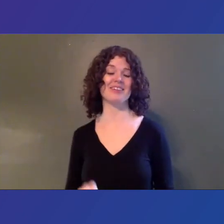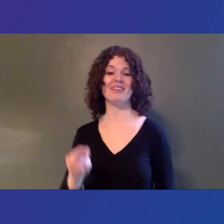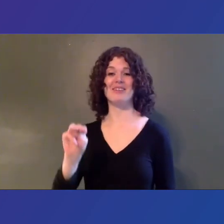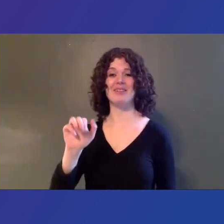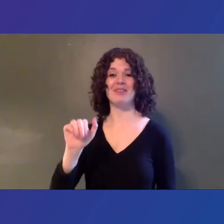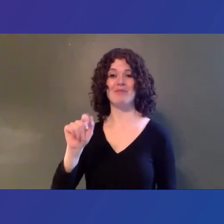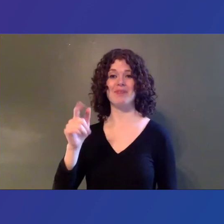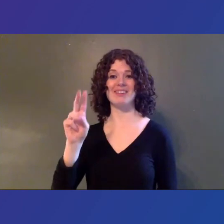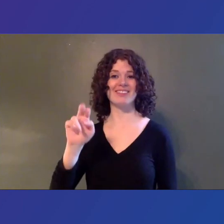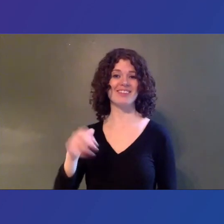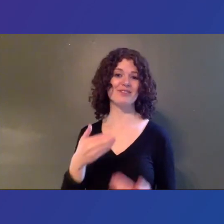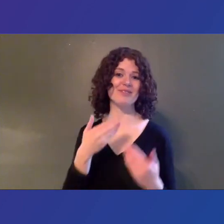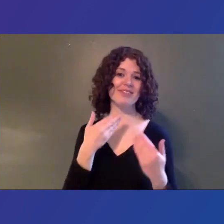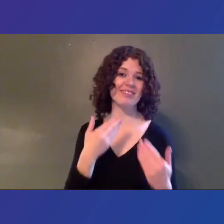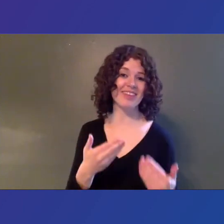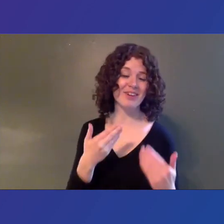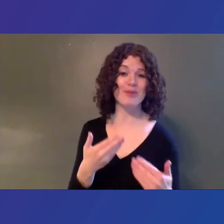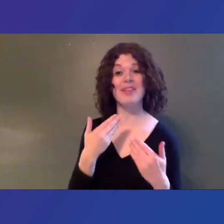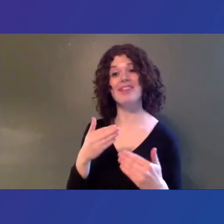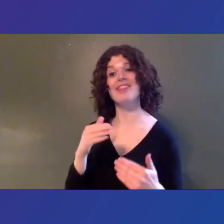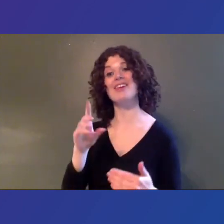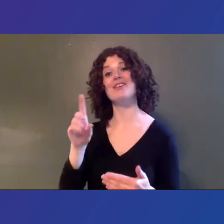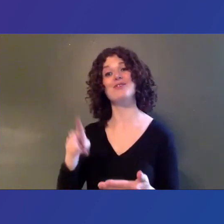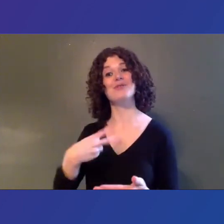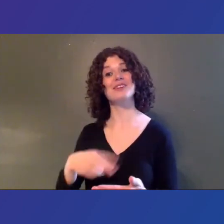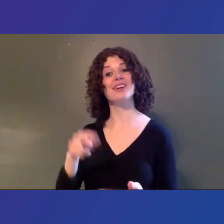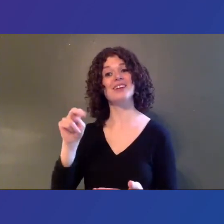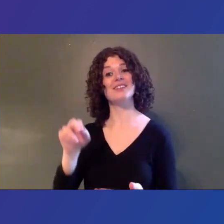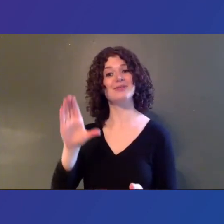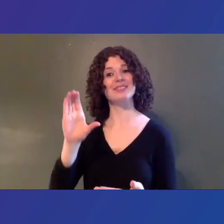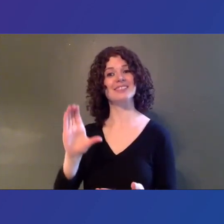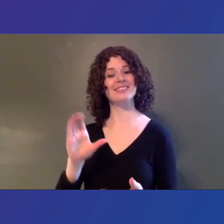thank you to Dance NYC. Thank you, everybody.